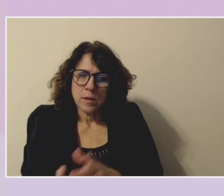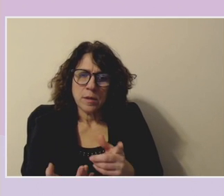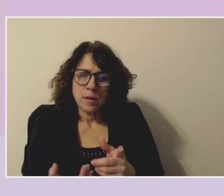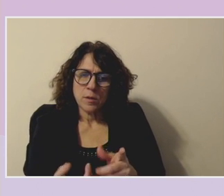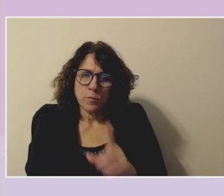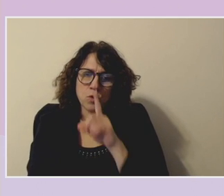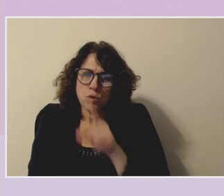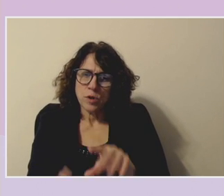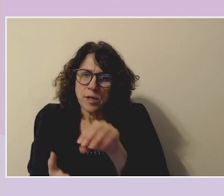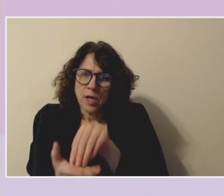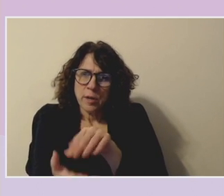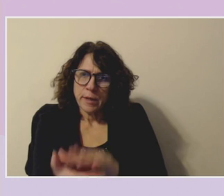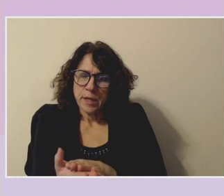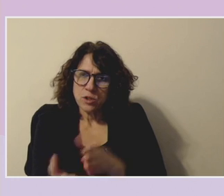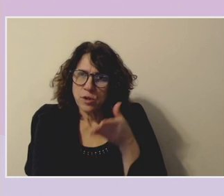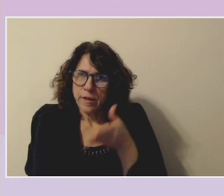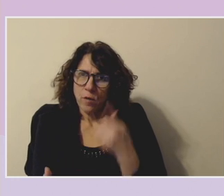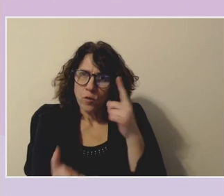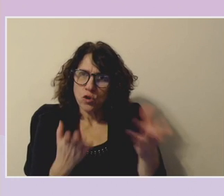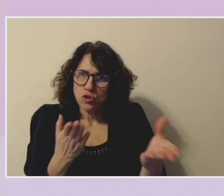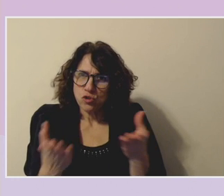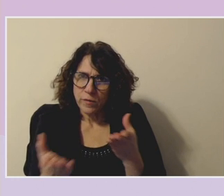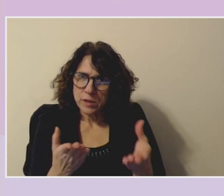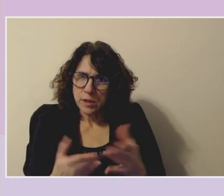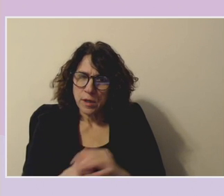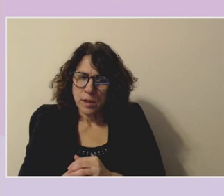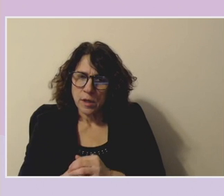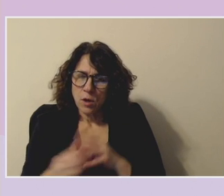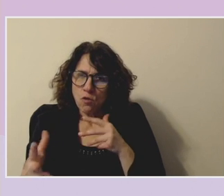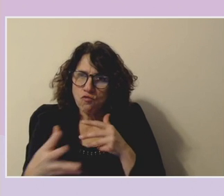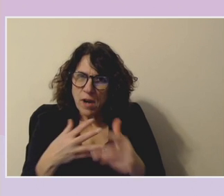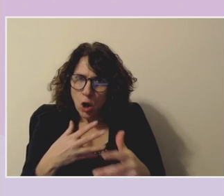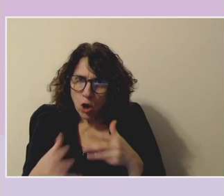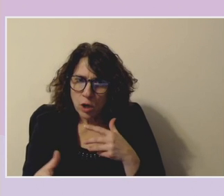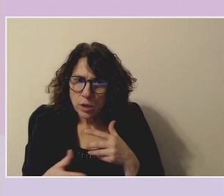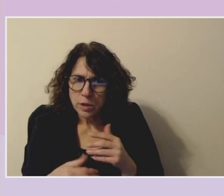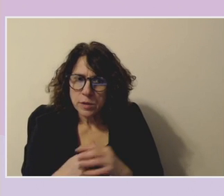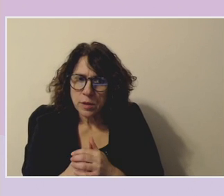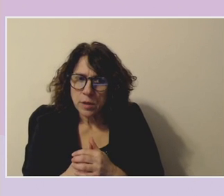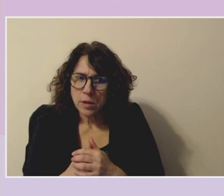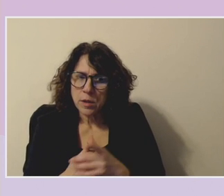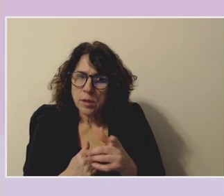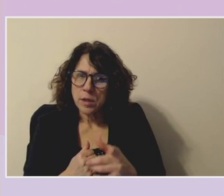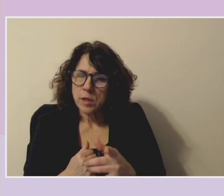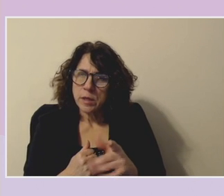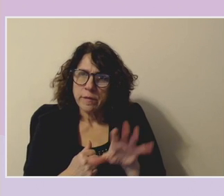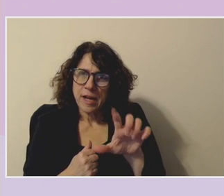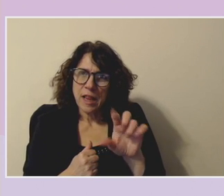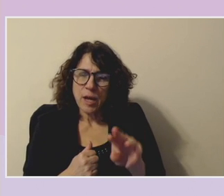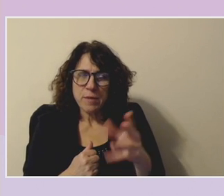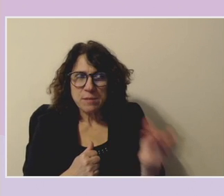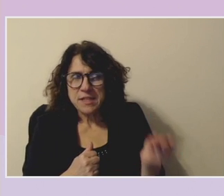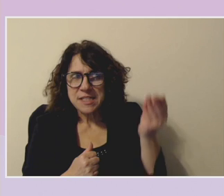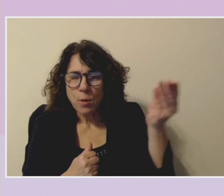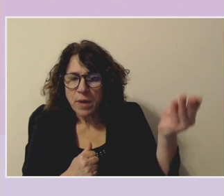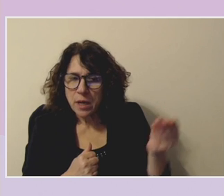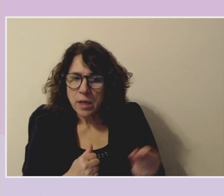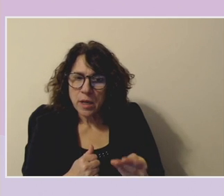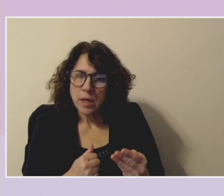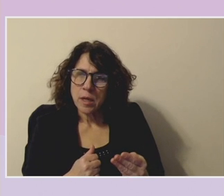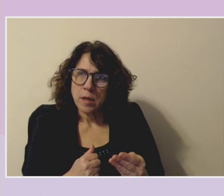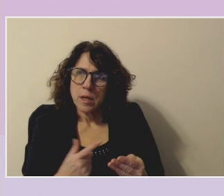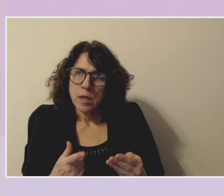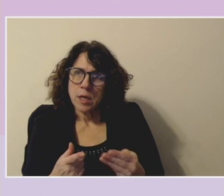documentation is there for services, regardless of if a claim has been submitted. But I think we'll see additional